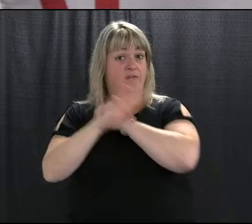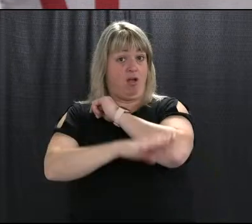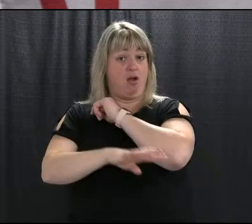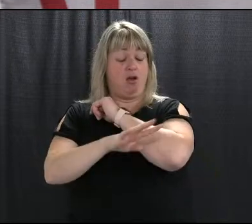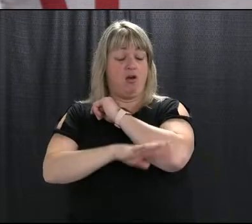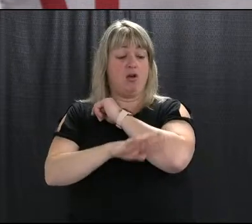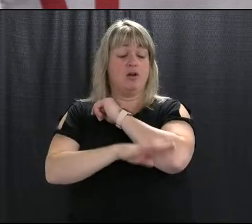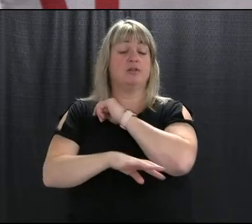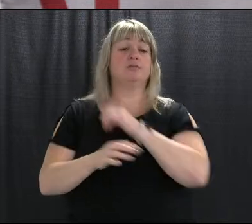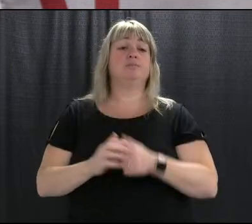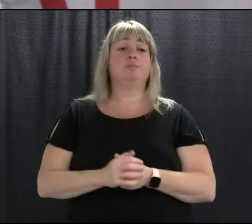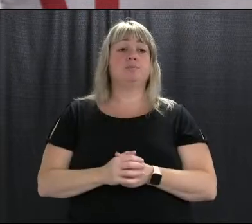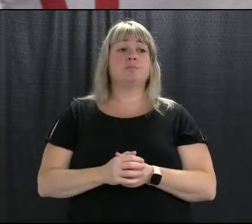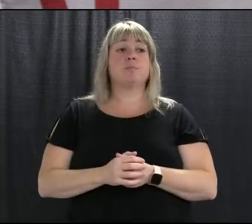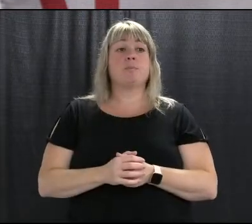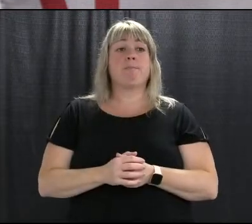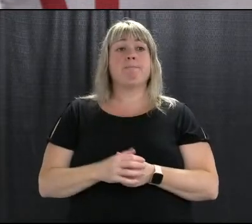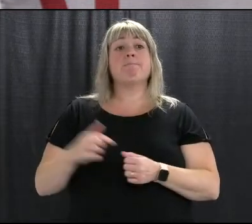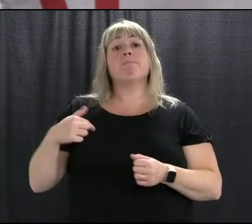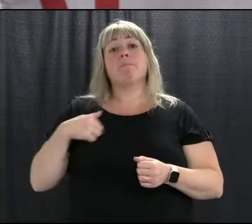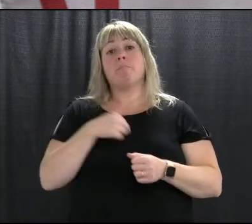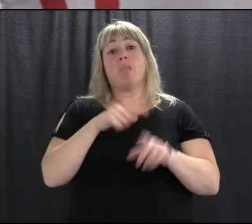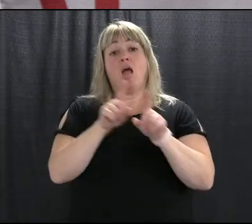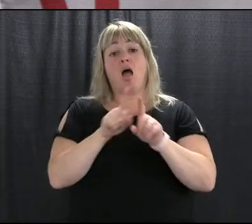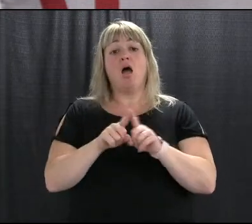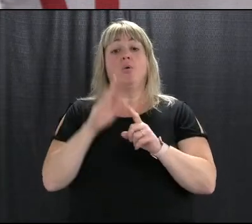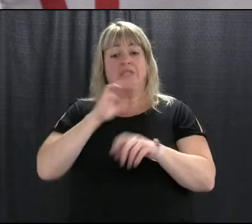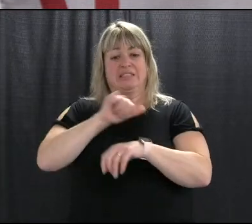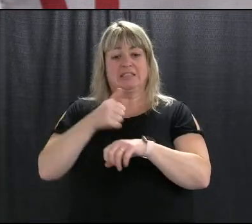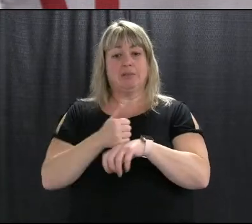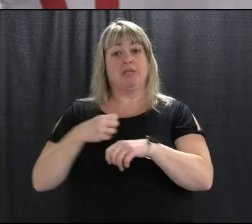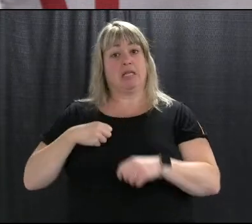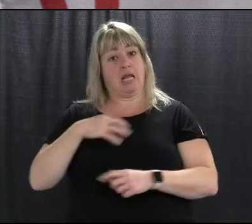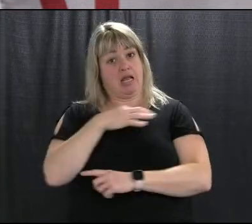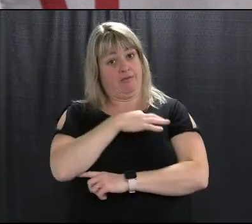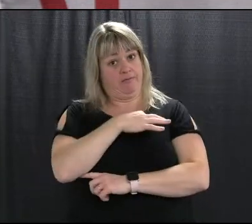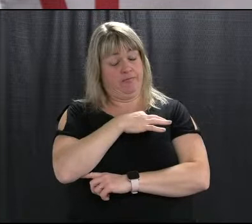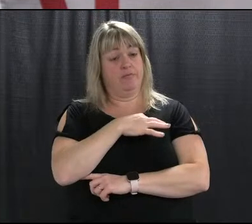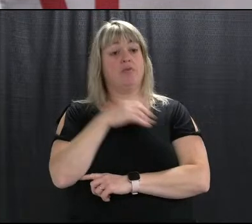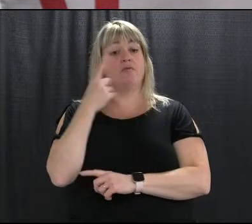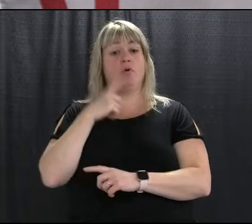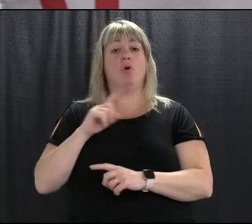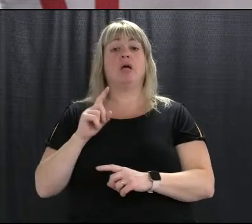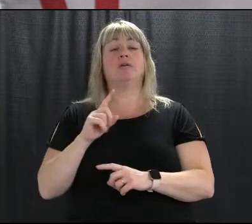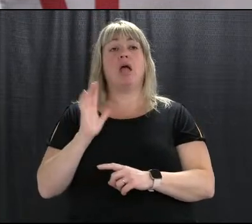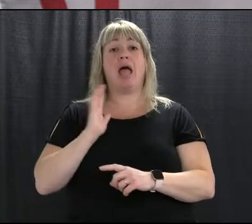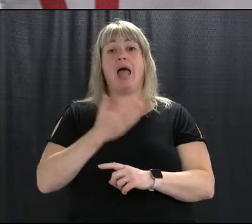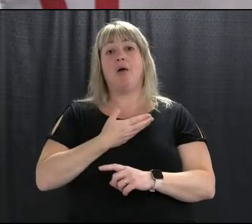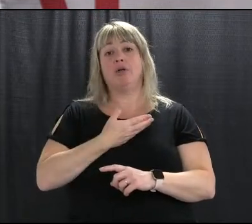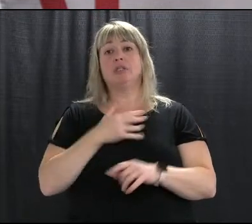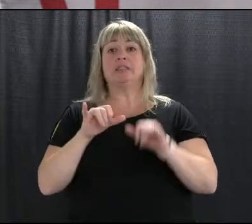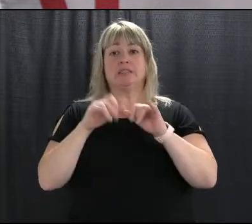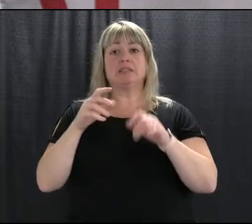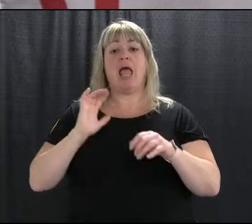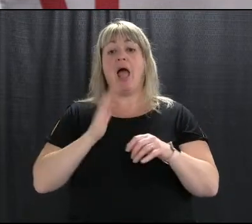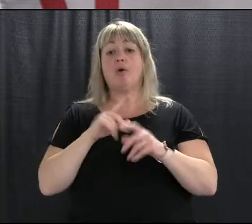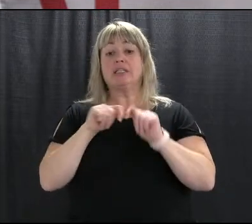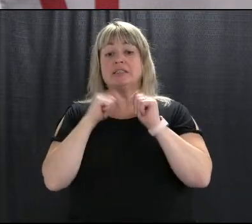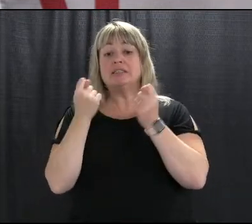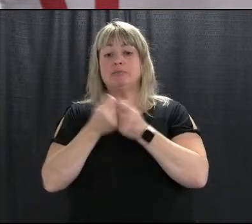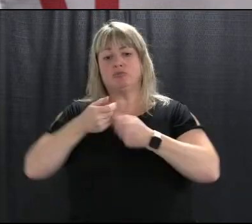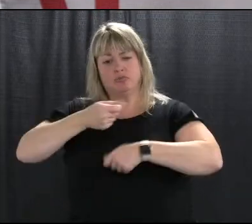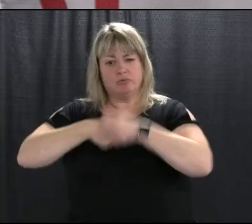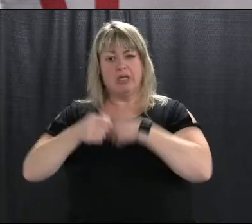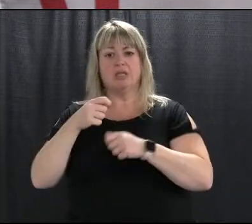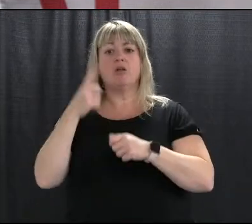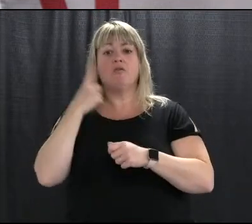We are also putting, as I mentioned, the additional resources in place as part of the transformation team for the